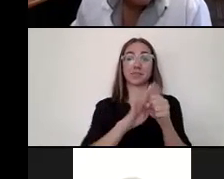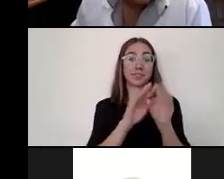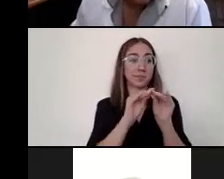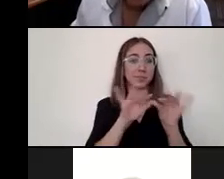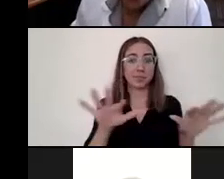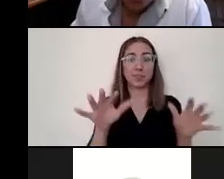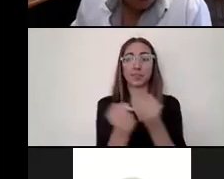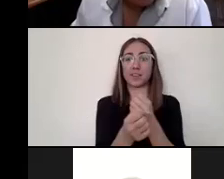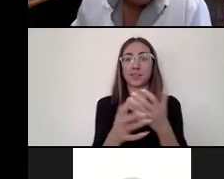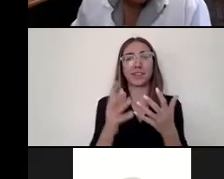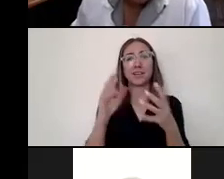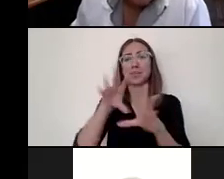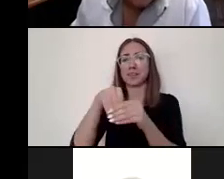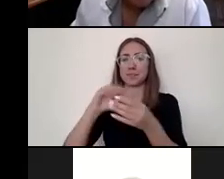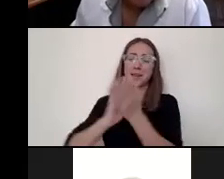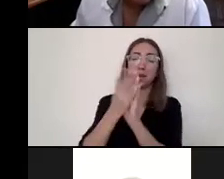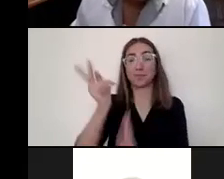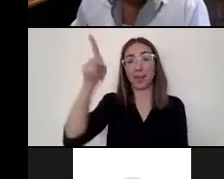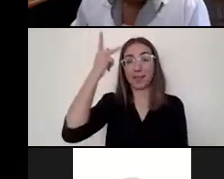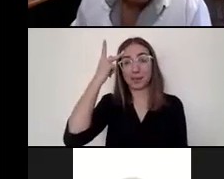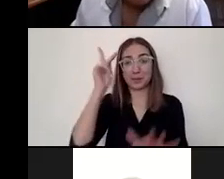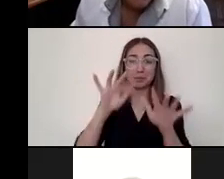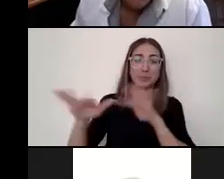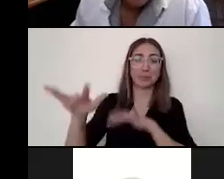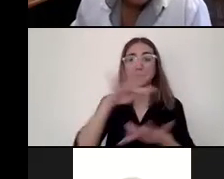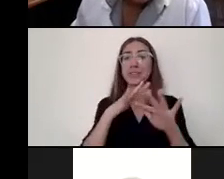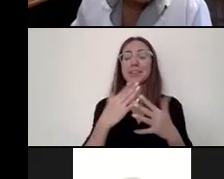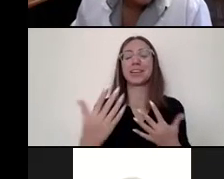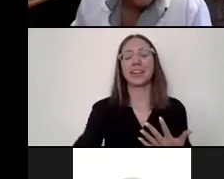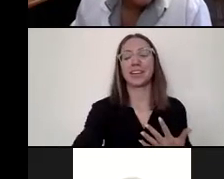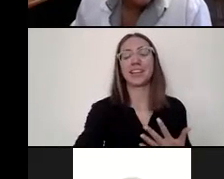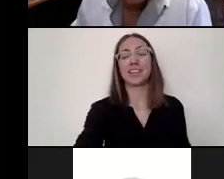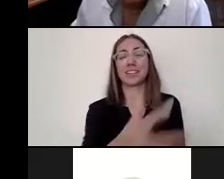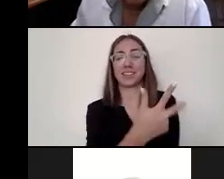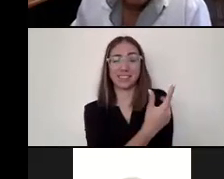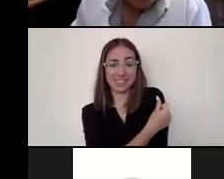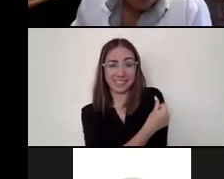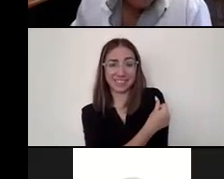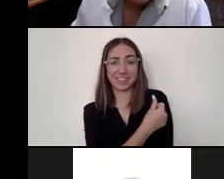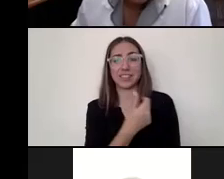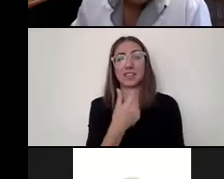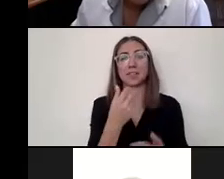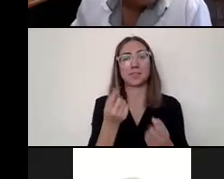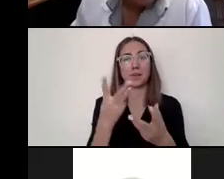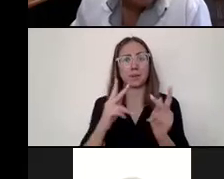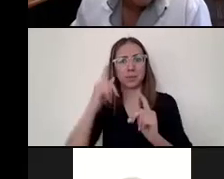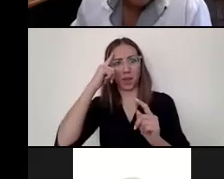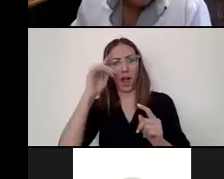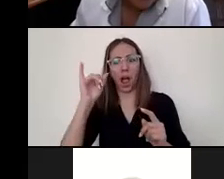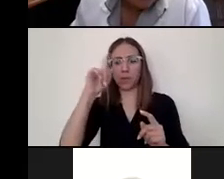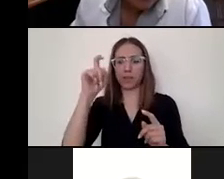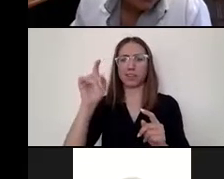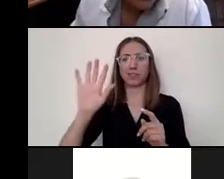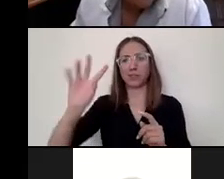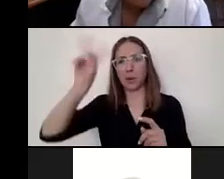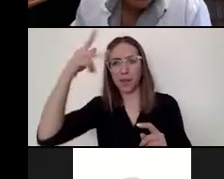100% political and all this politicization, vaccines sort of got substituted for party affiliation, which was very, very